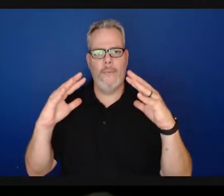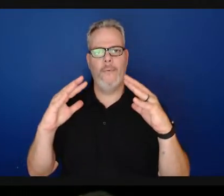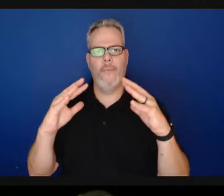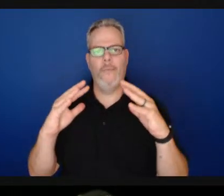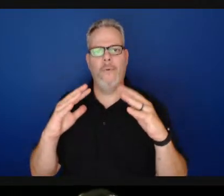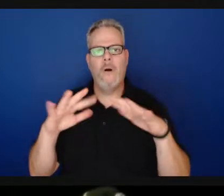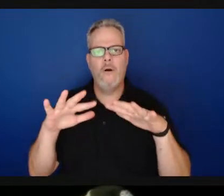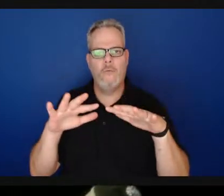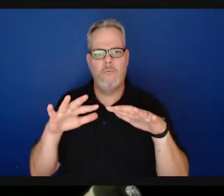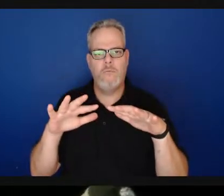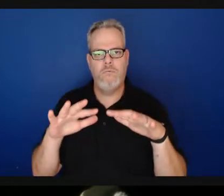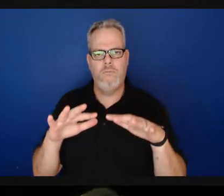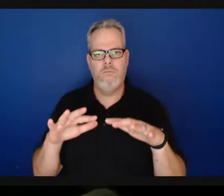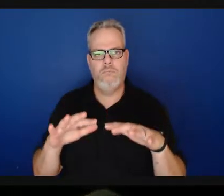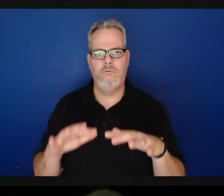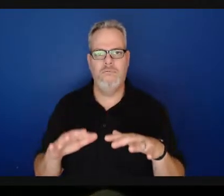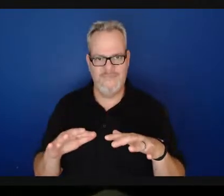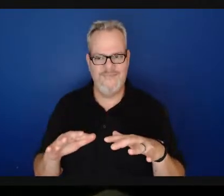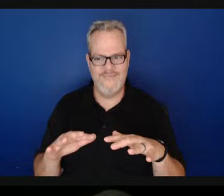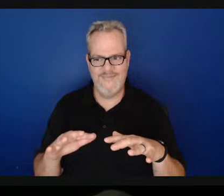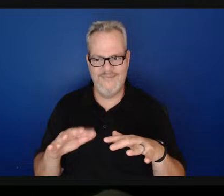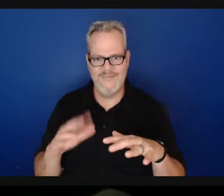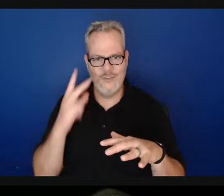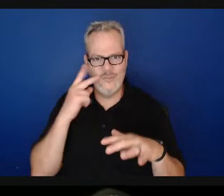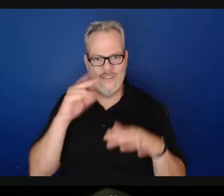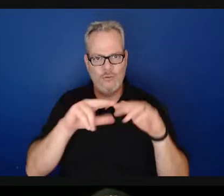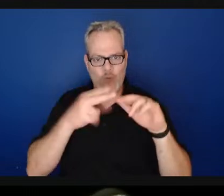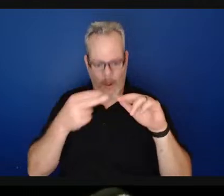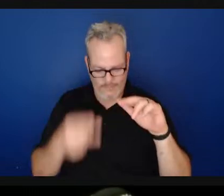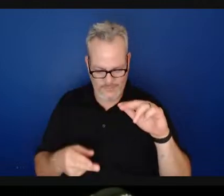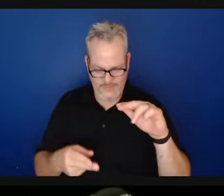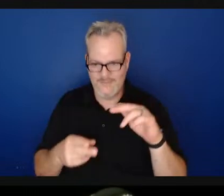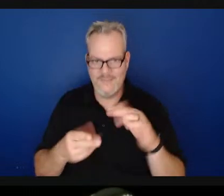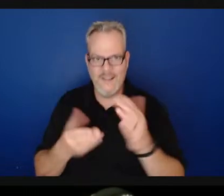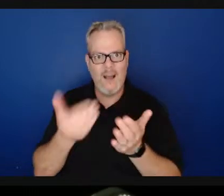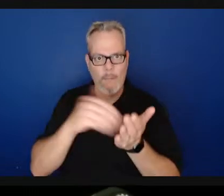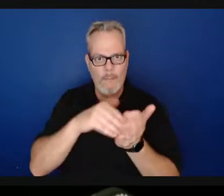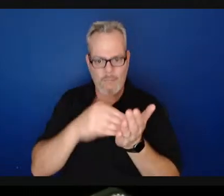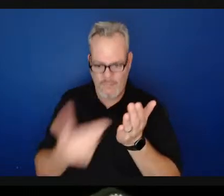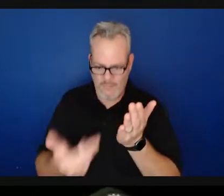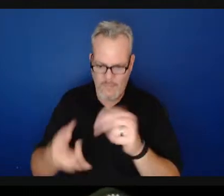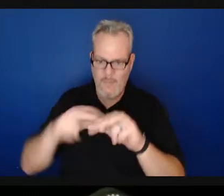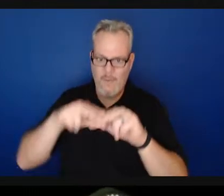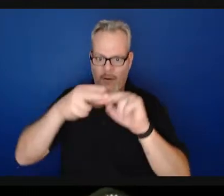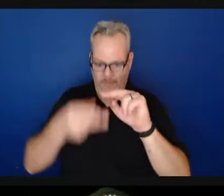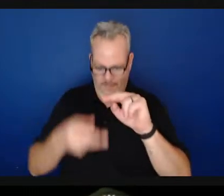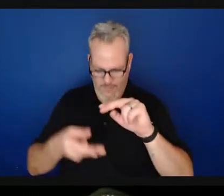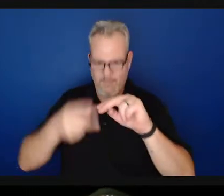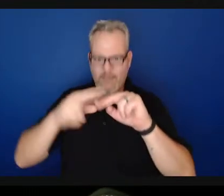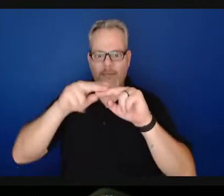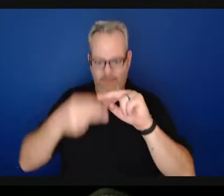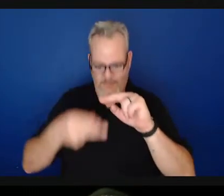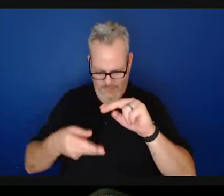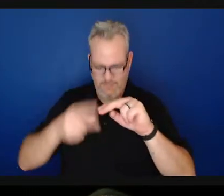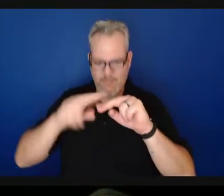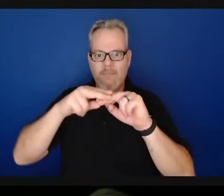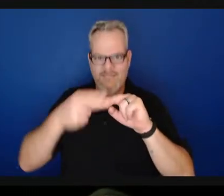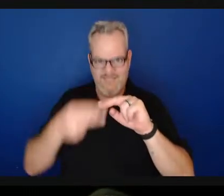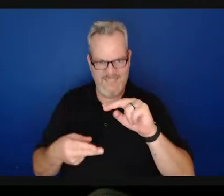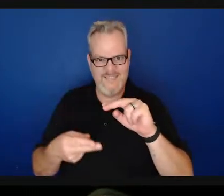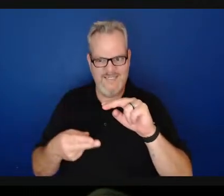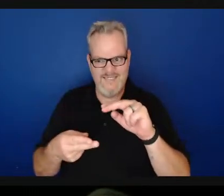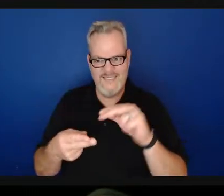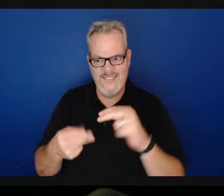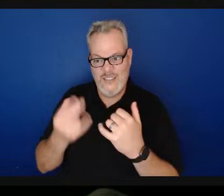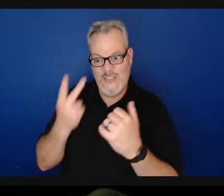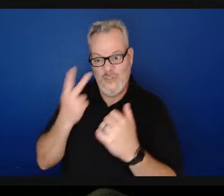together. And the line goes down. So there's down again and up and down. And so here you can see we've actually sagged